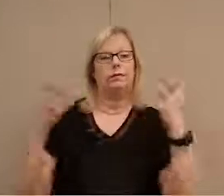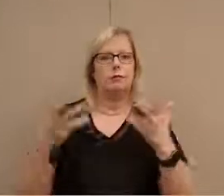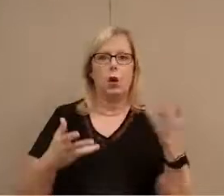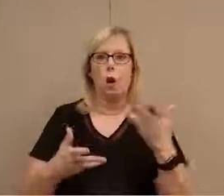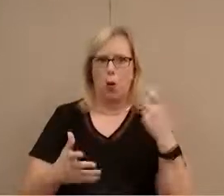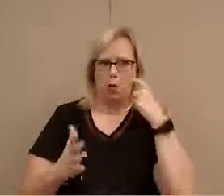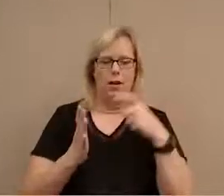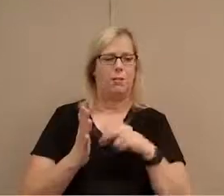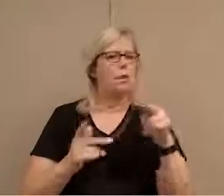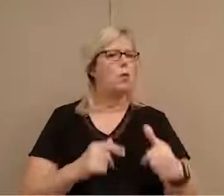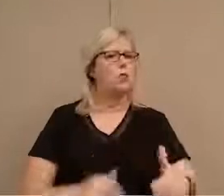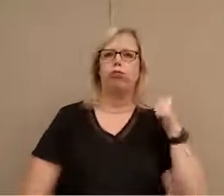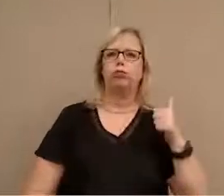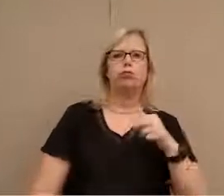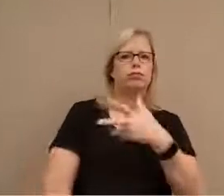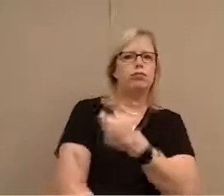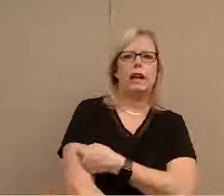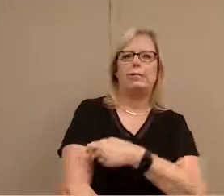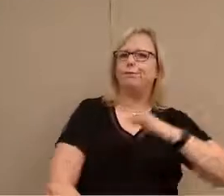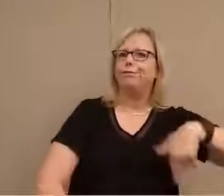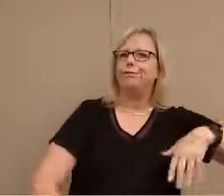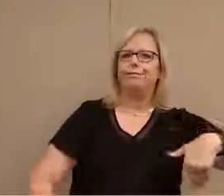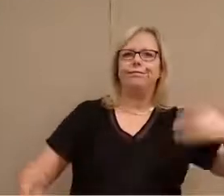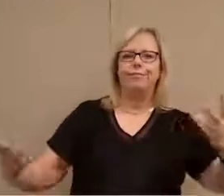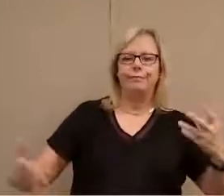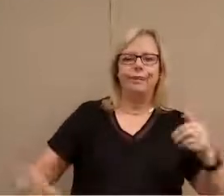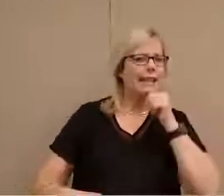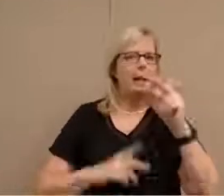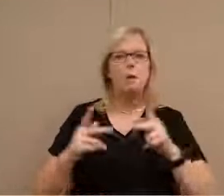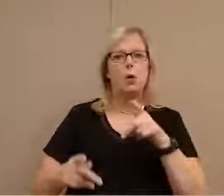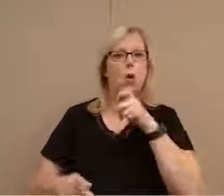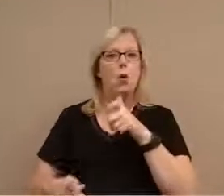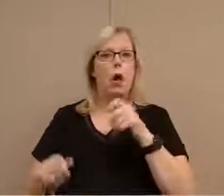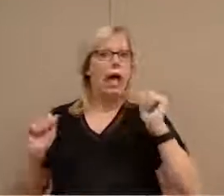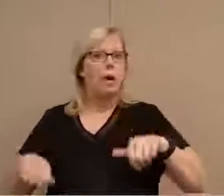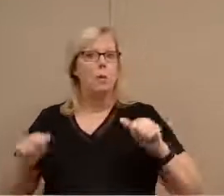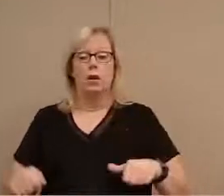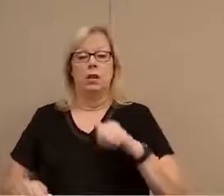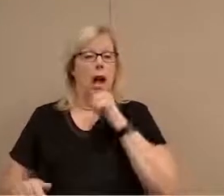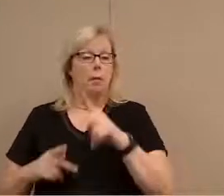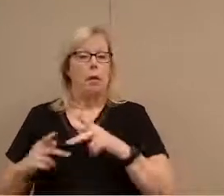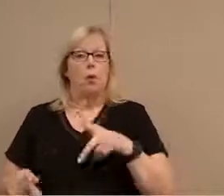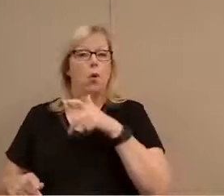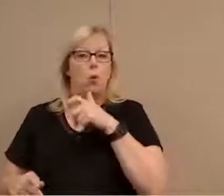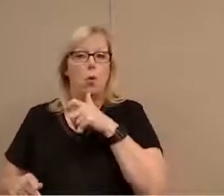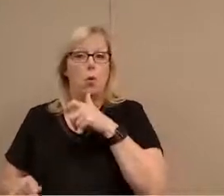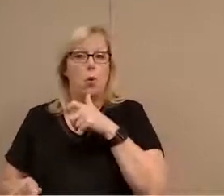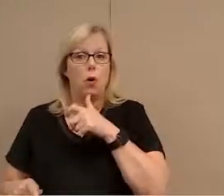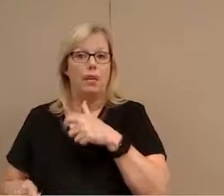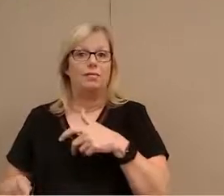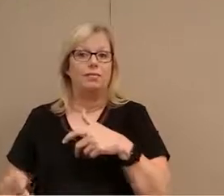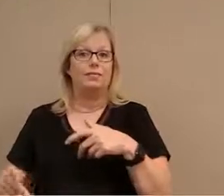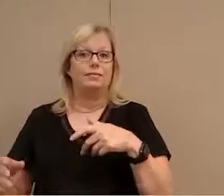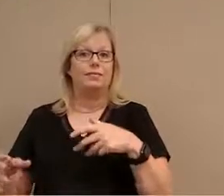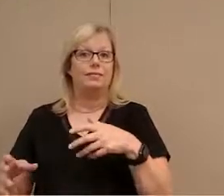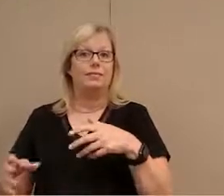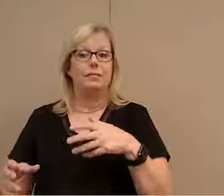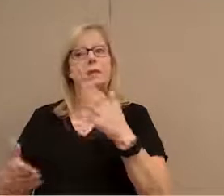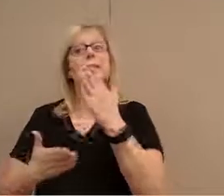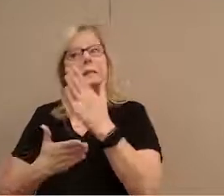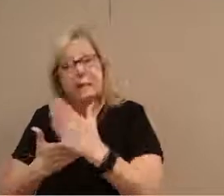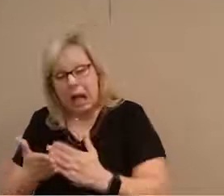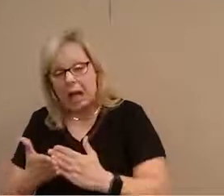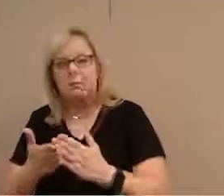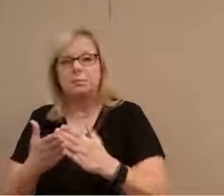we're seeing is people not being vaccinated. It's not people who are not eligible, or it's not people who got the vaccine. We have seen